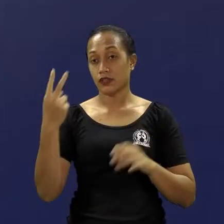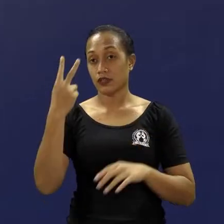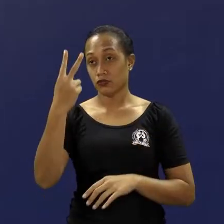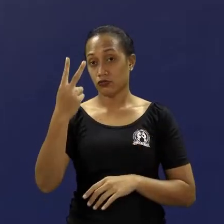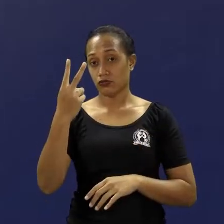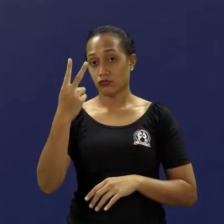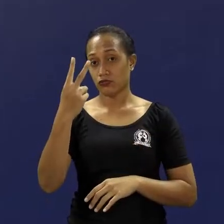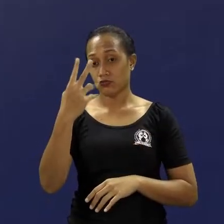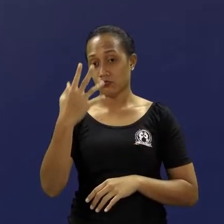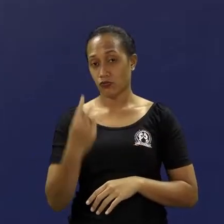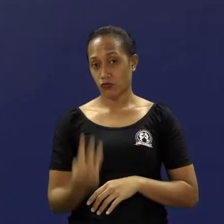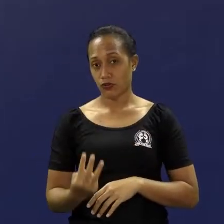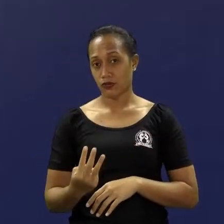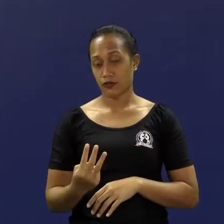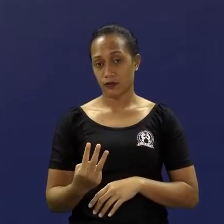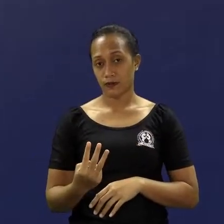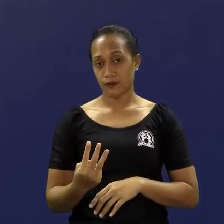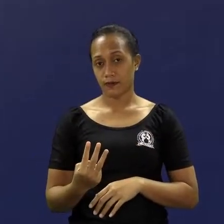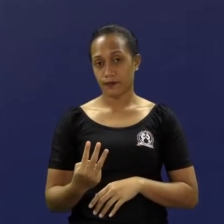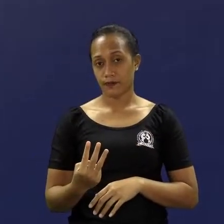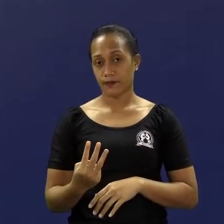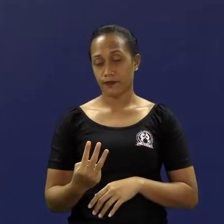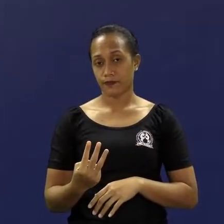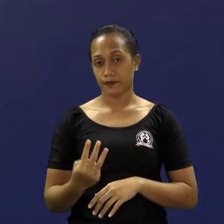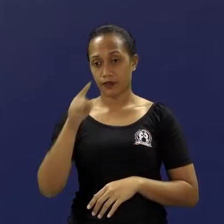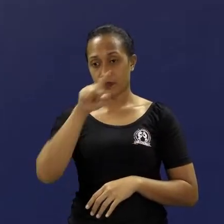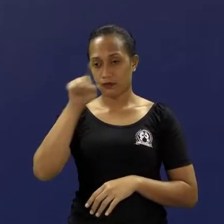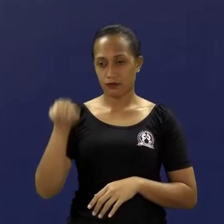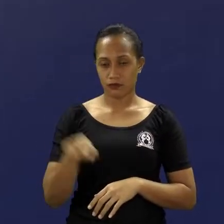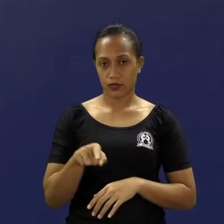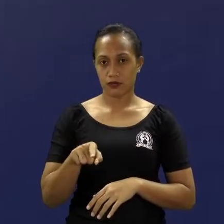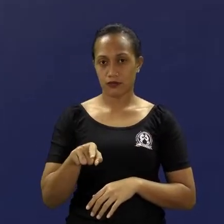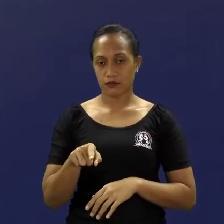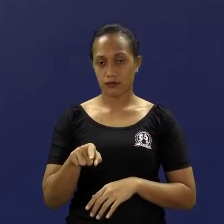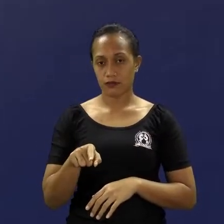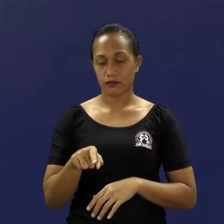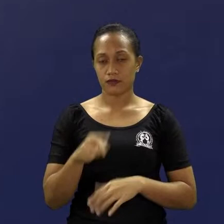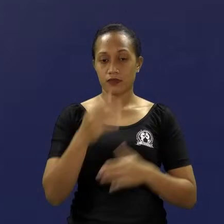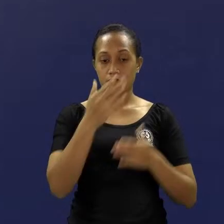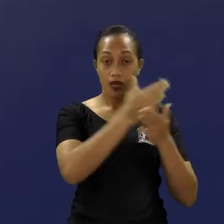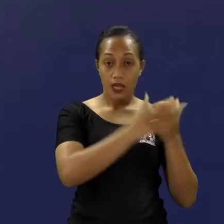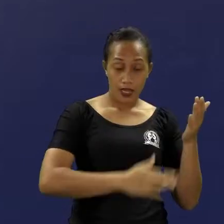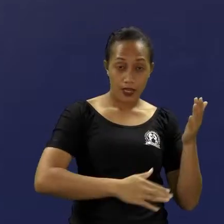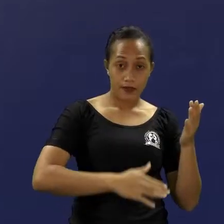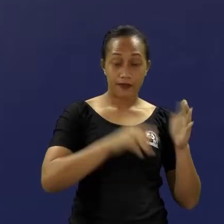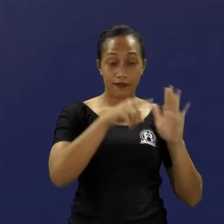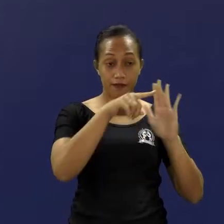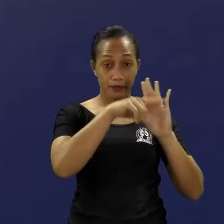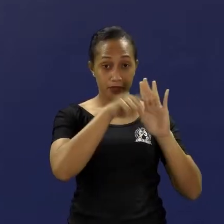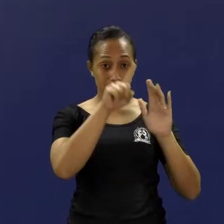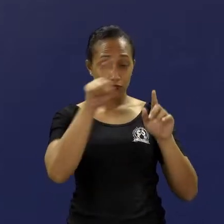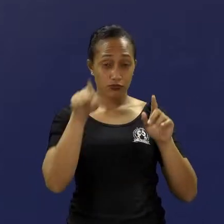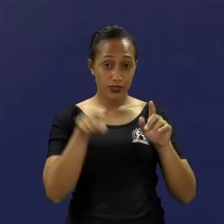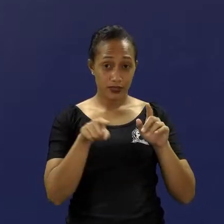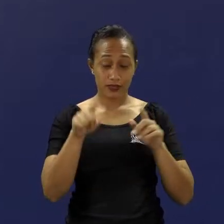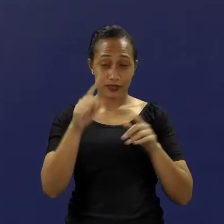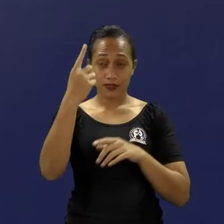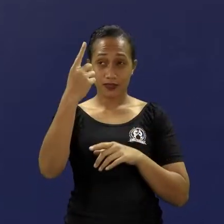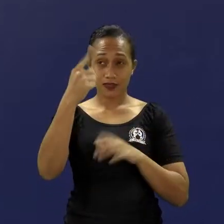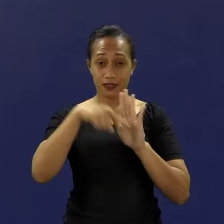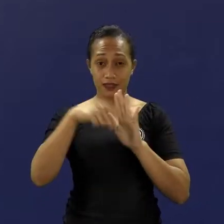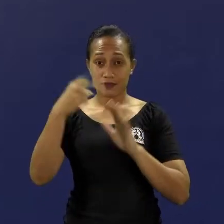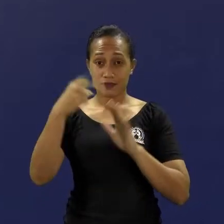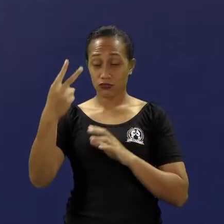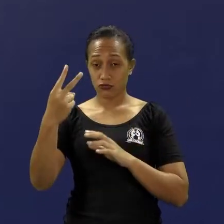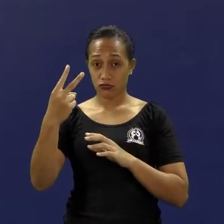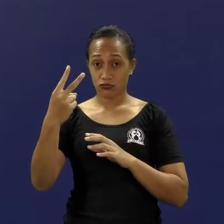Lua vai tolu, pui pui. Half minus bracket negative 2 over